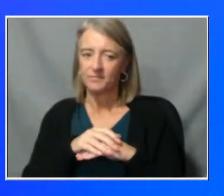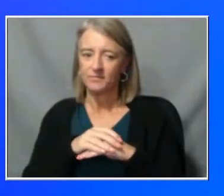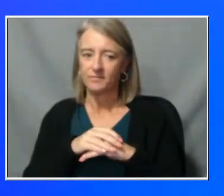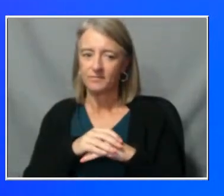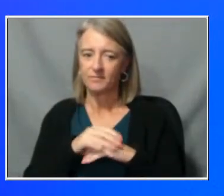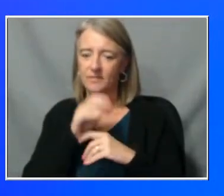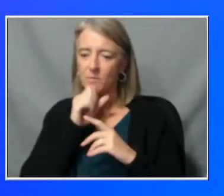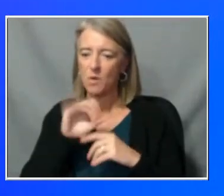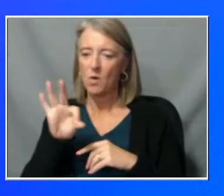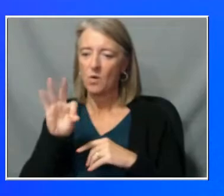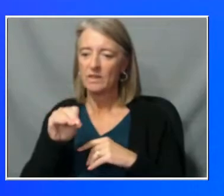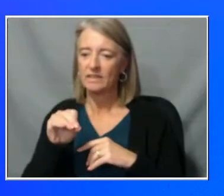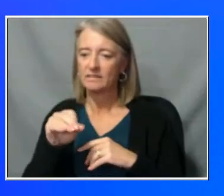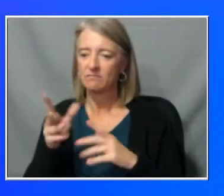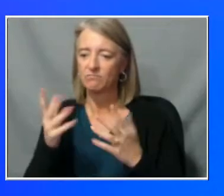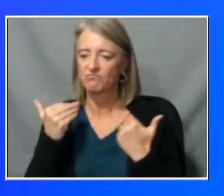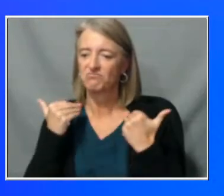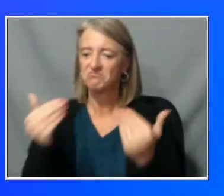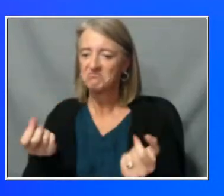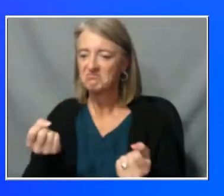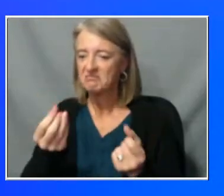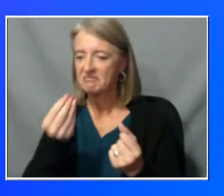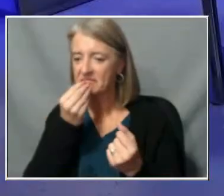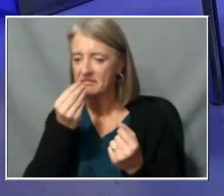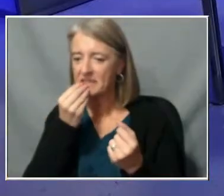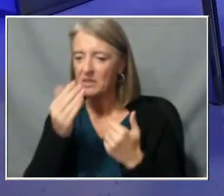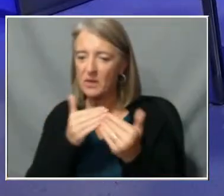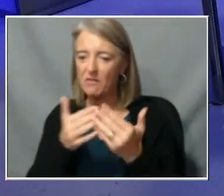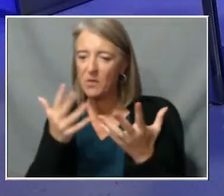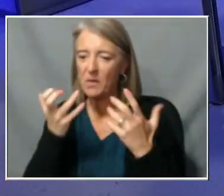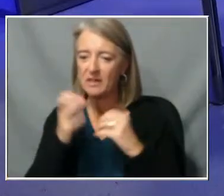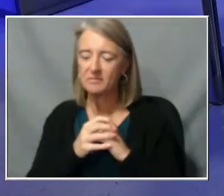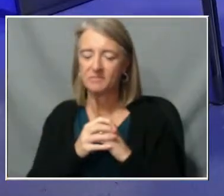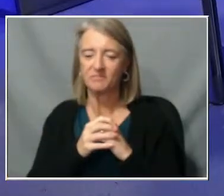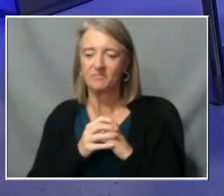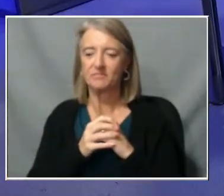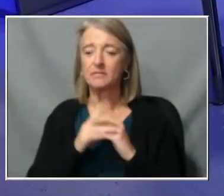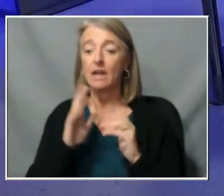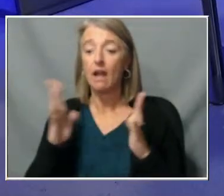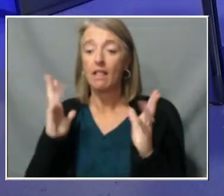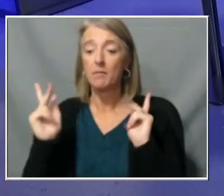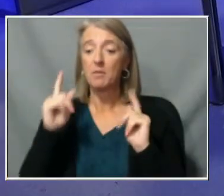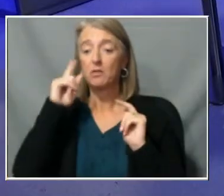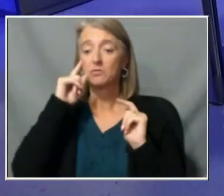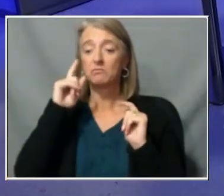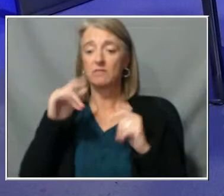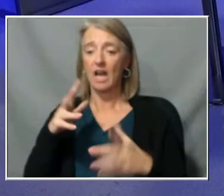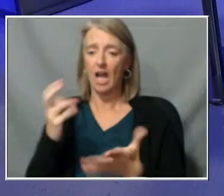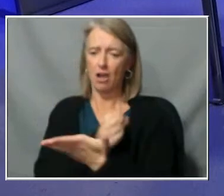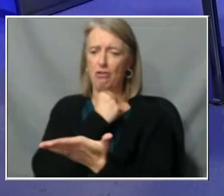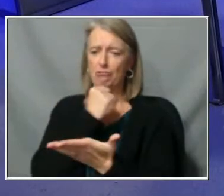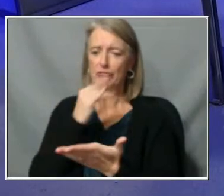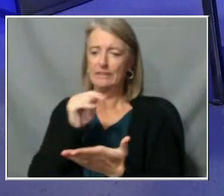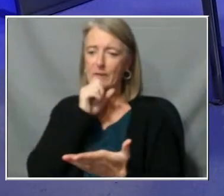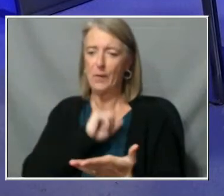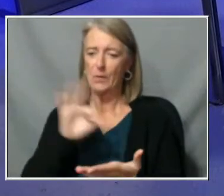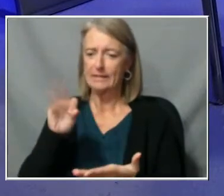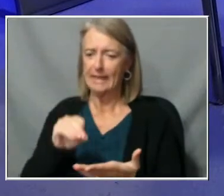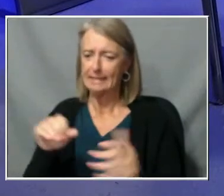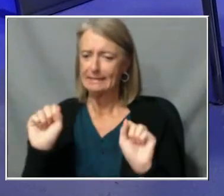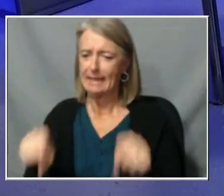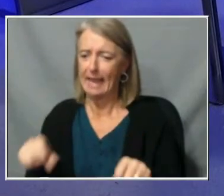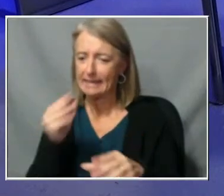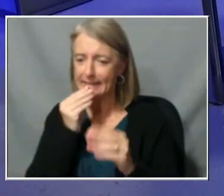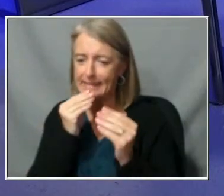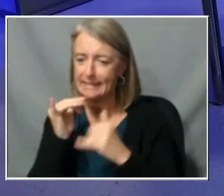90. I might as well eat and stuff. Well, and a lot of people do think that. Oh, I've earned it. I can just eat whatever. right. But again, I mean,